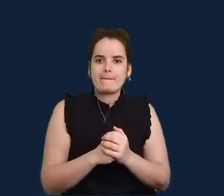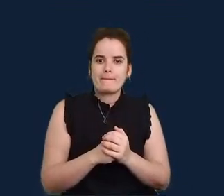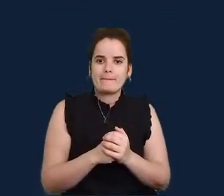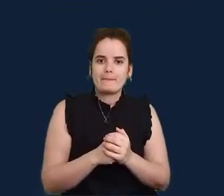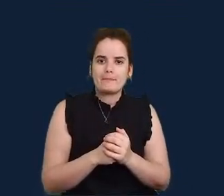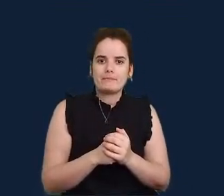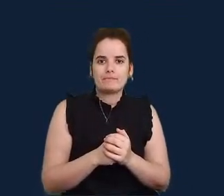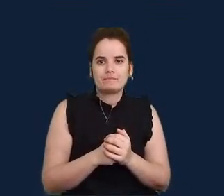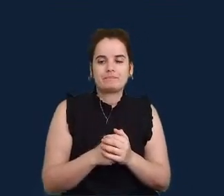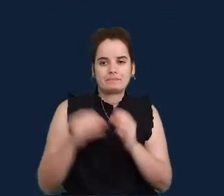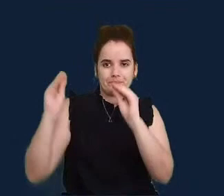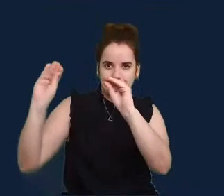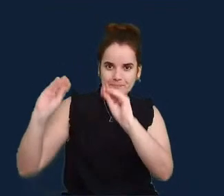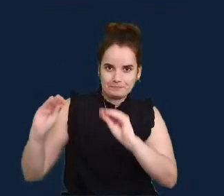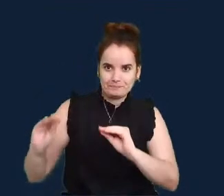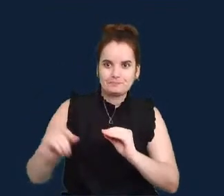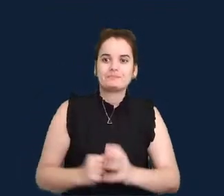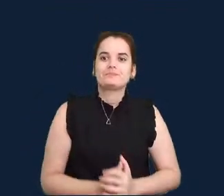Nice.